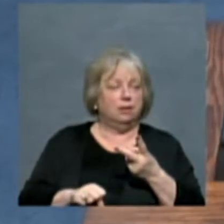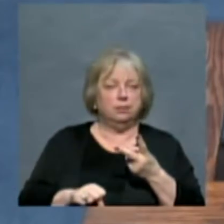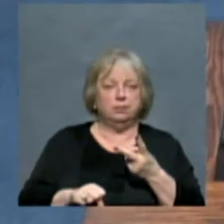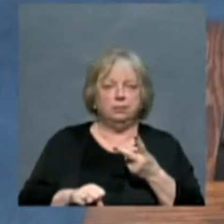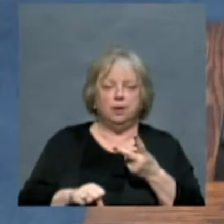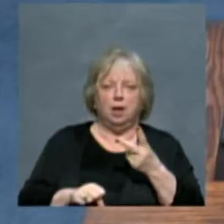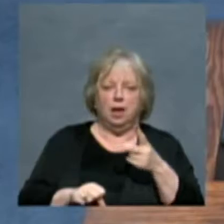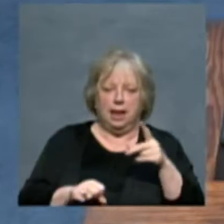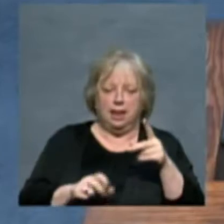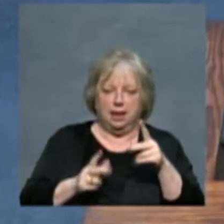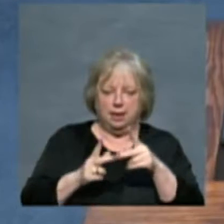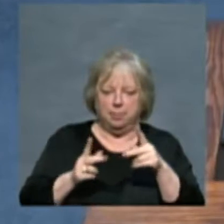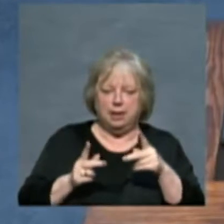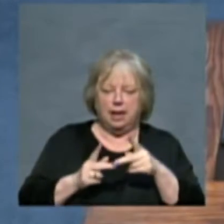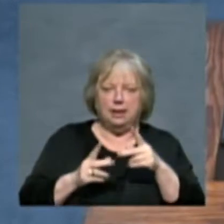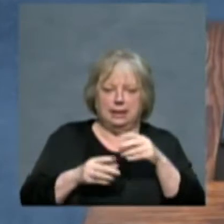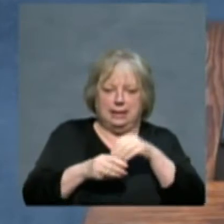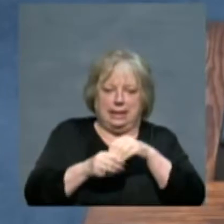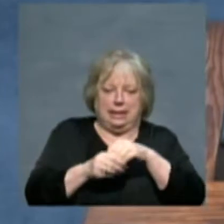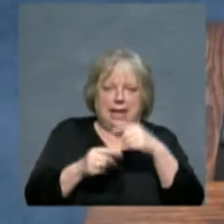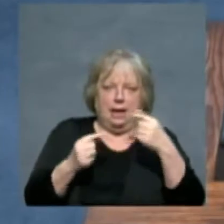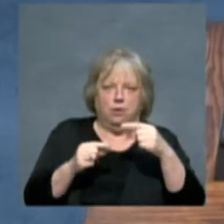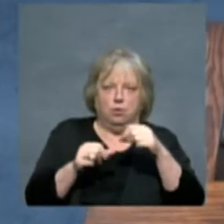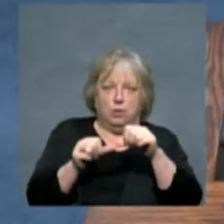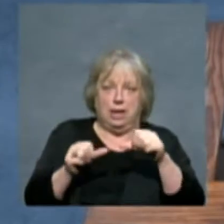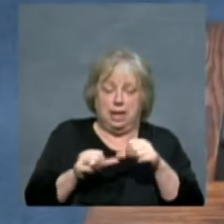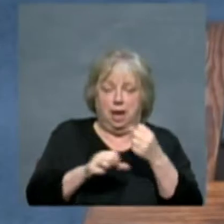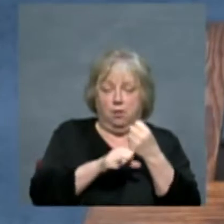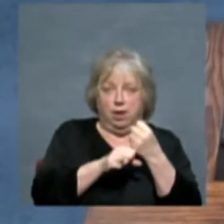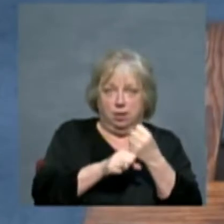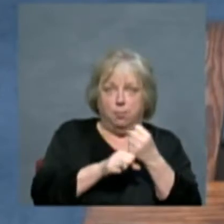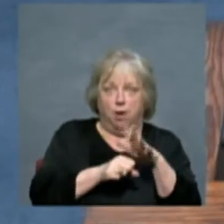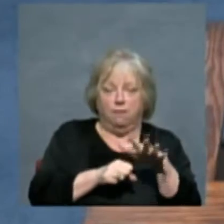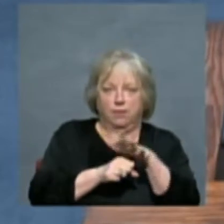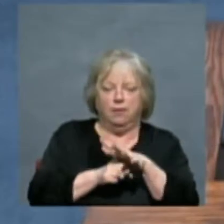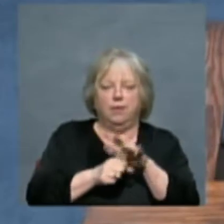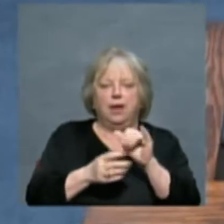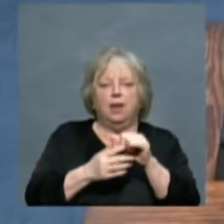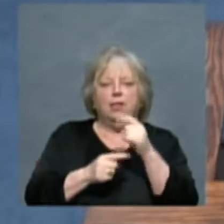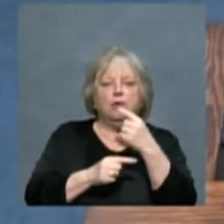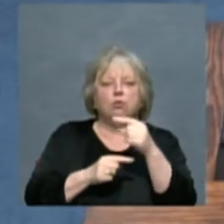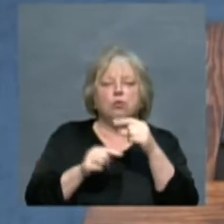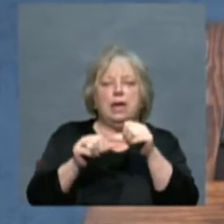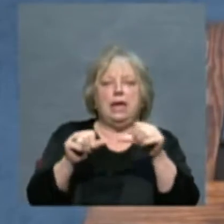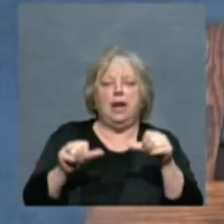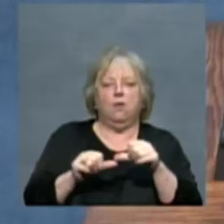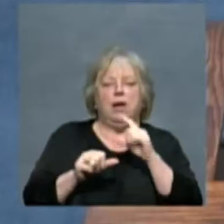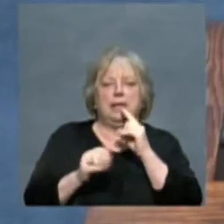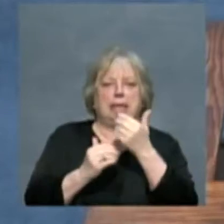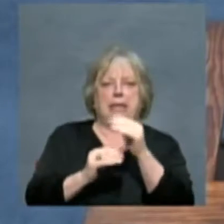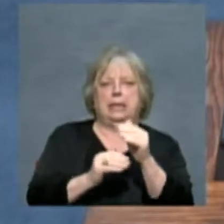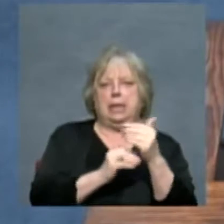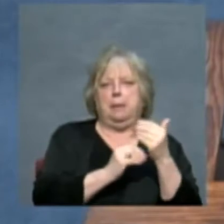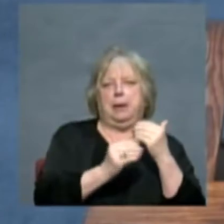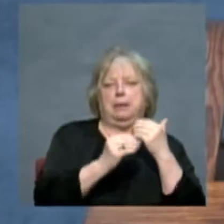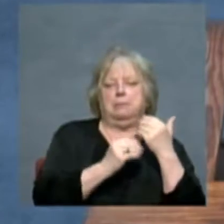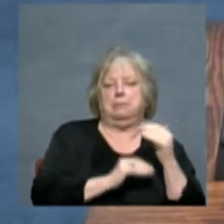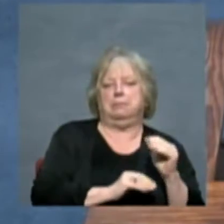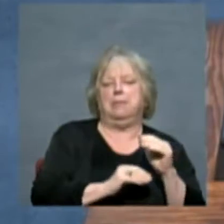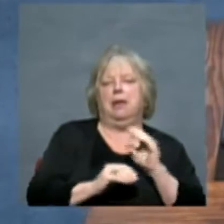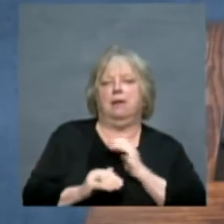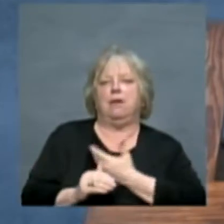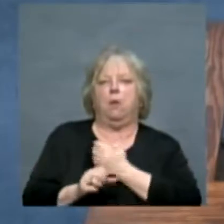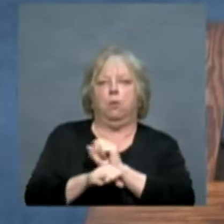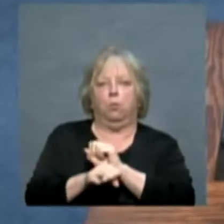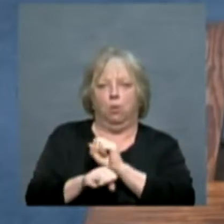where the ball field is going is inside that green area. The green area is the limits of our work, our grading work. And